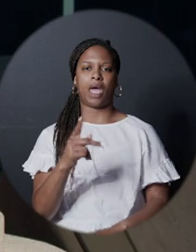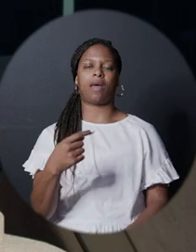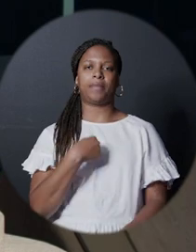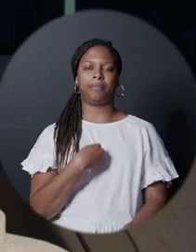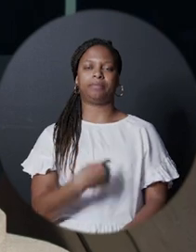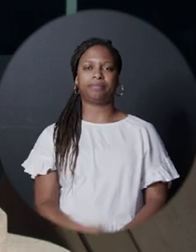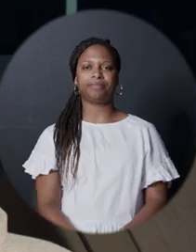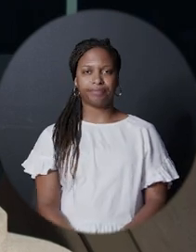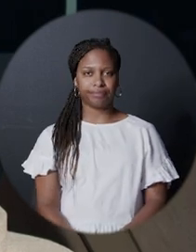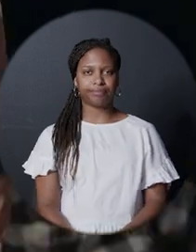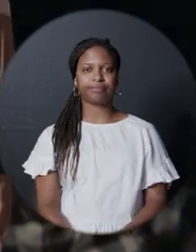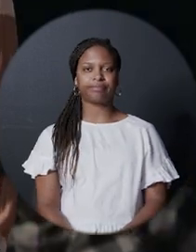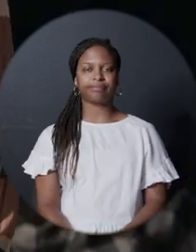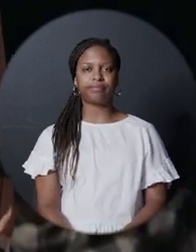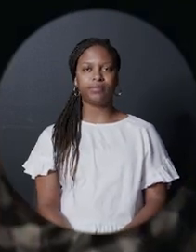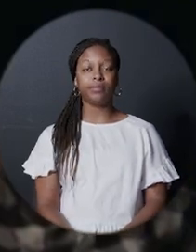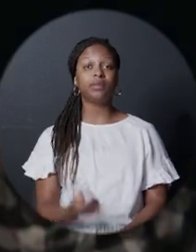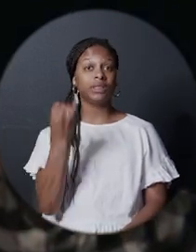over on me.